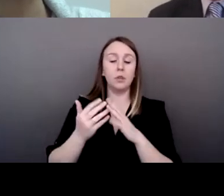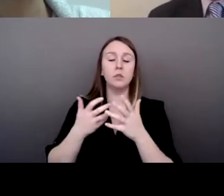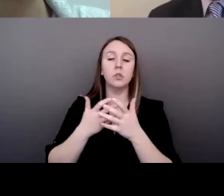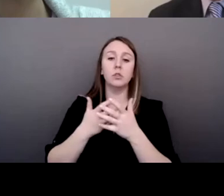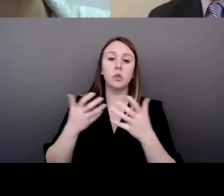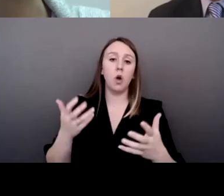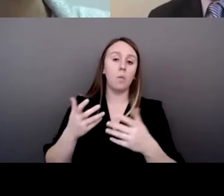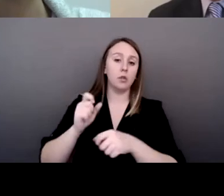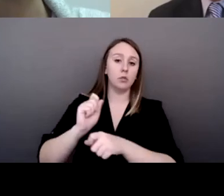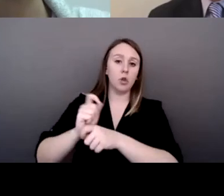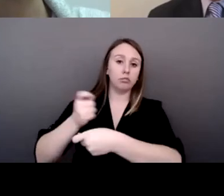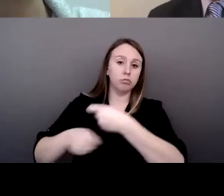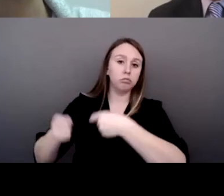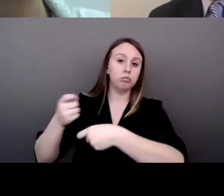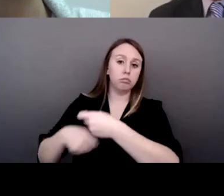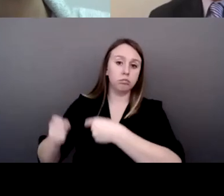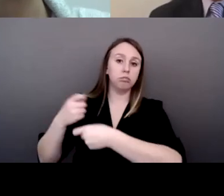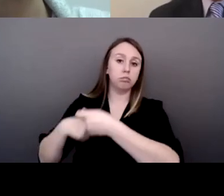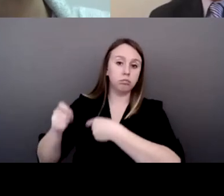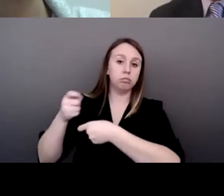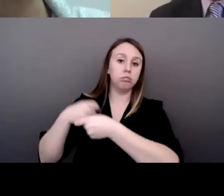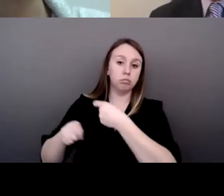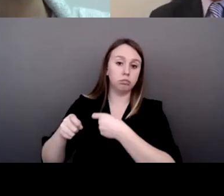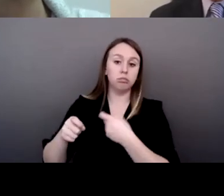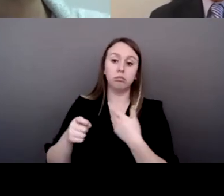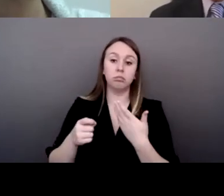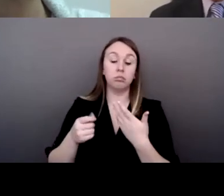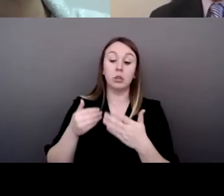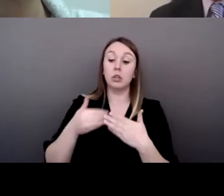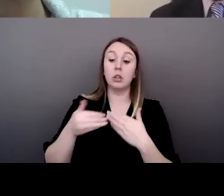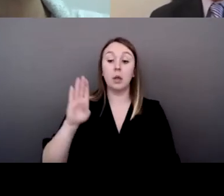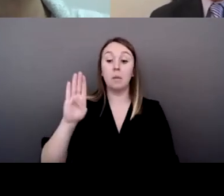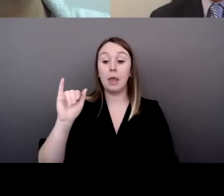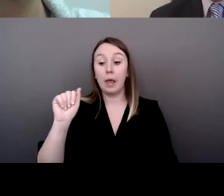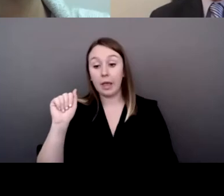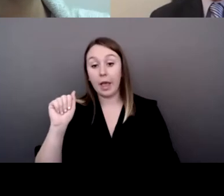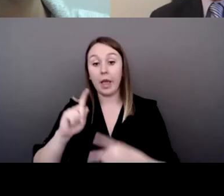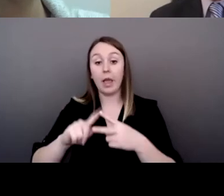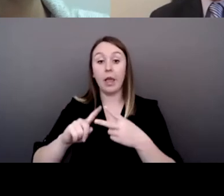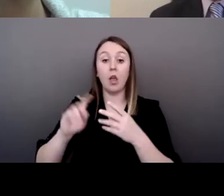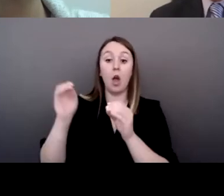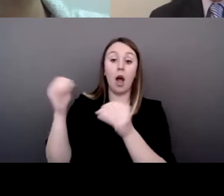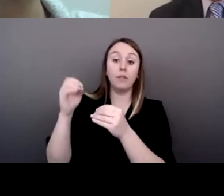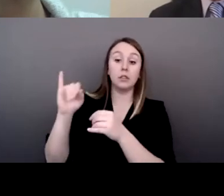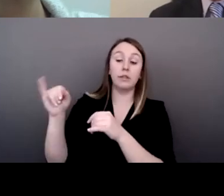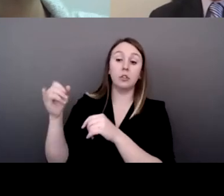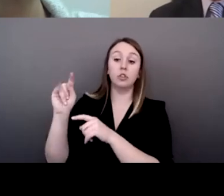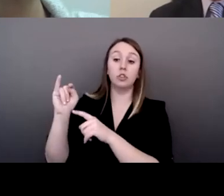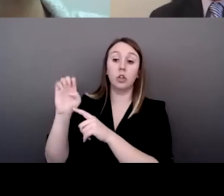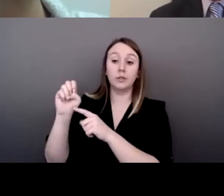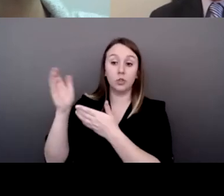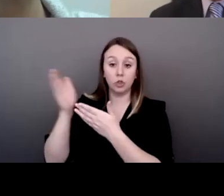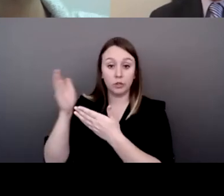takes place. Whether it's the BIA, Office of Justice Services, folks coming in, primarily